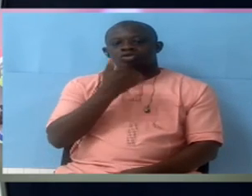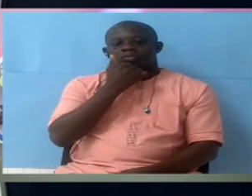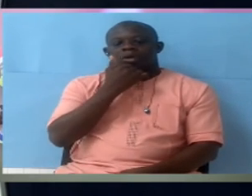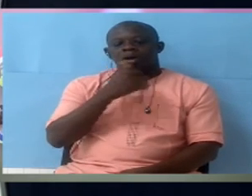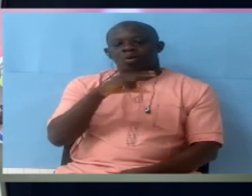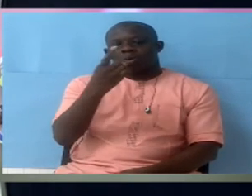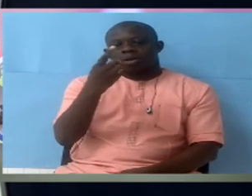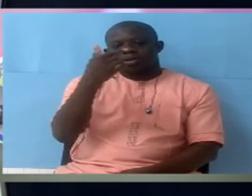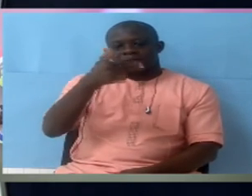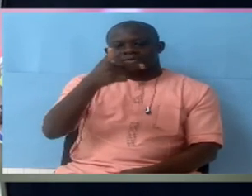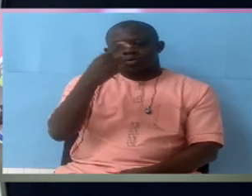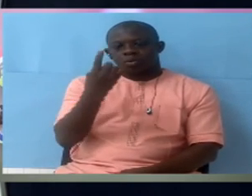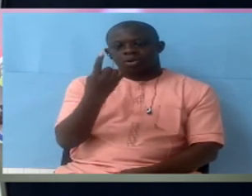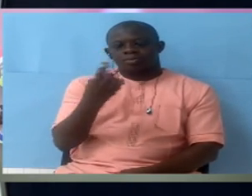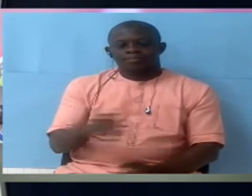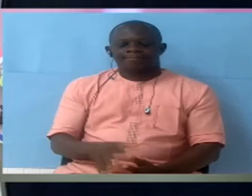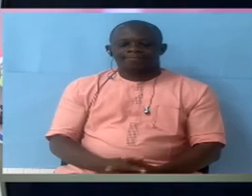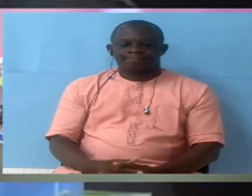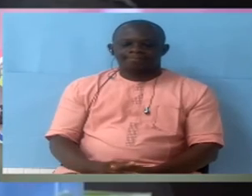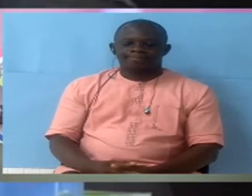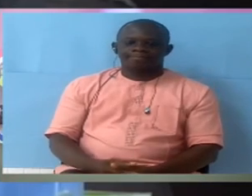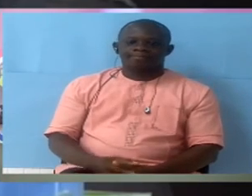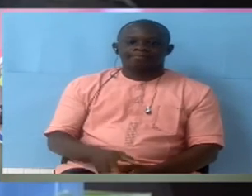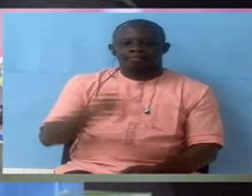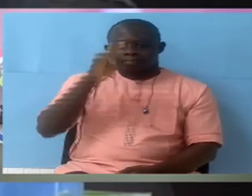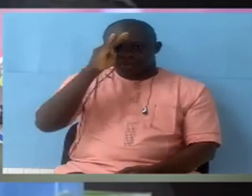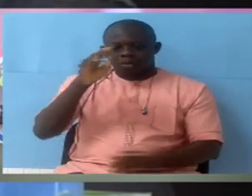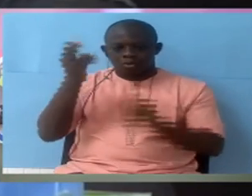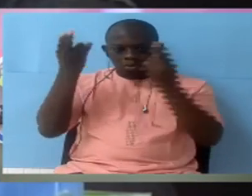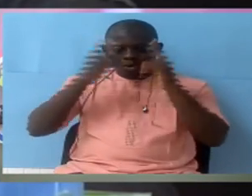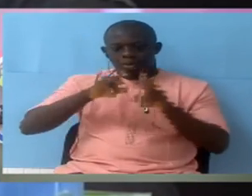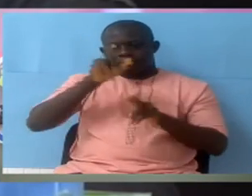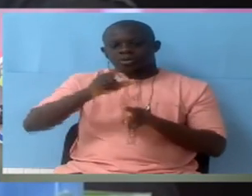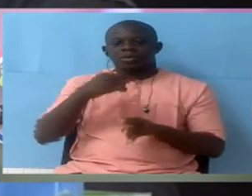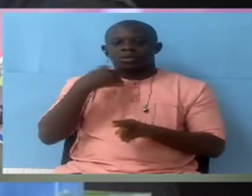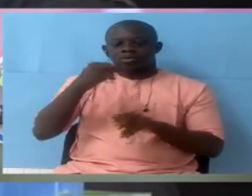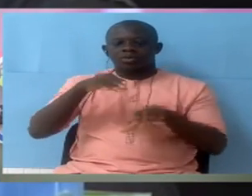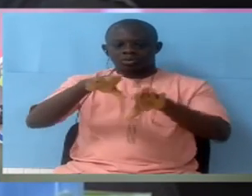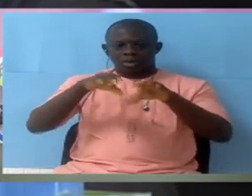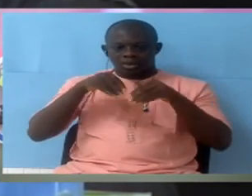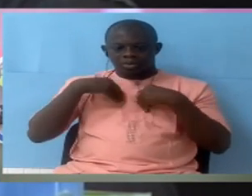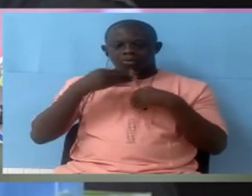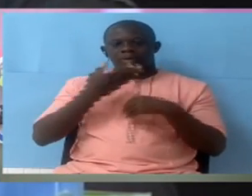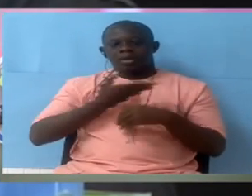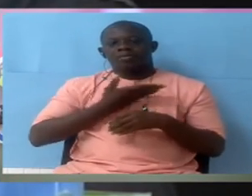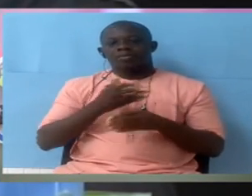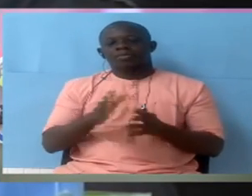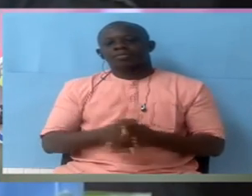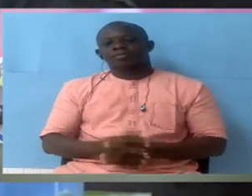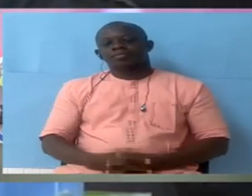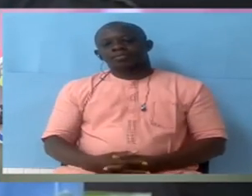171 exhibit 171 thank you counsel your request is granted